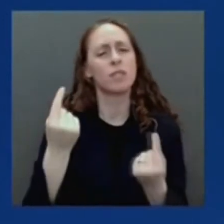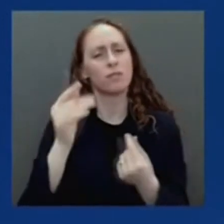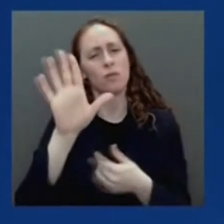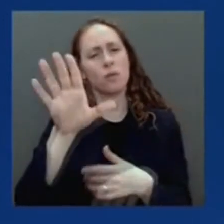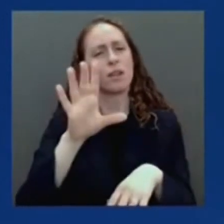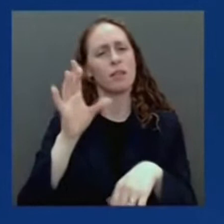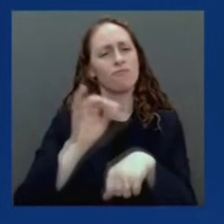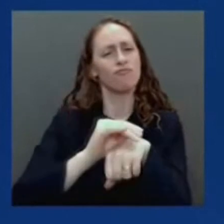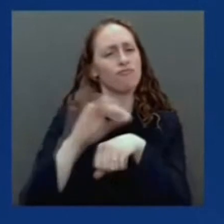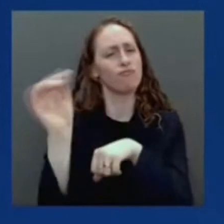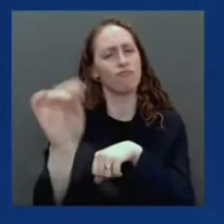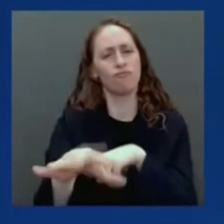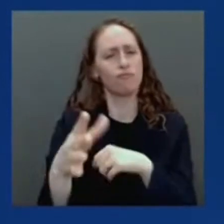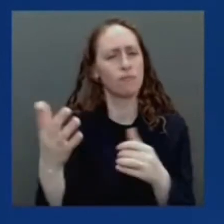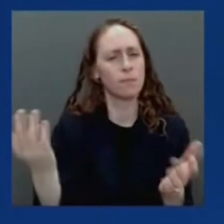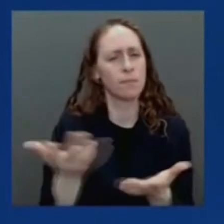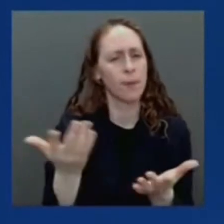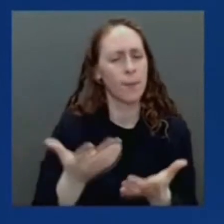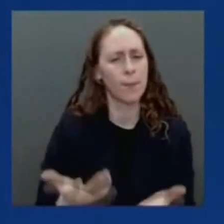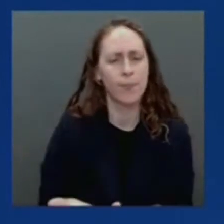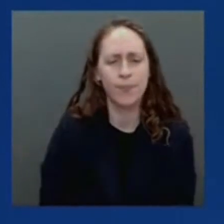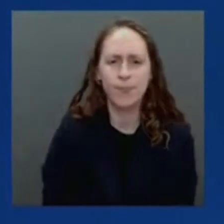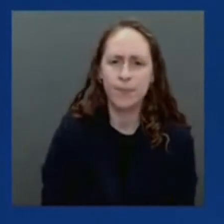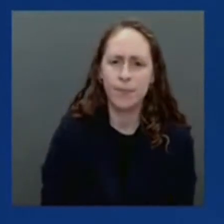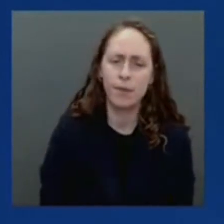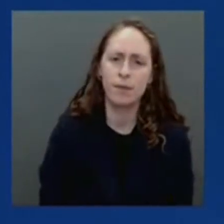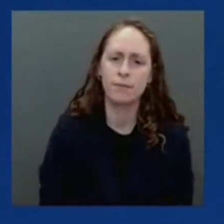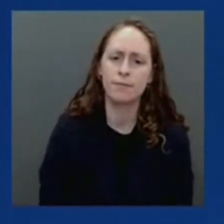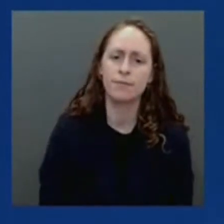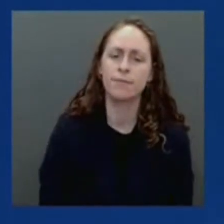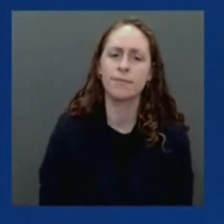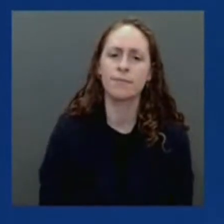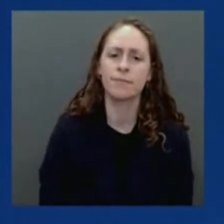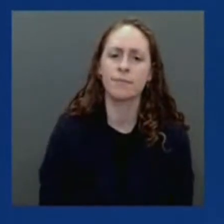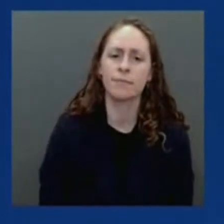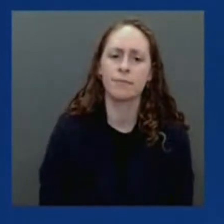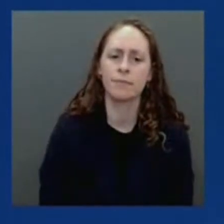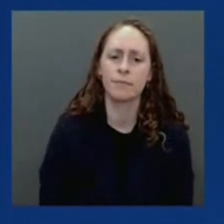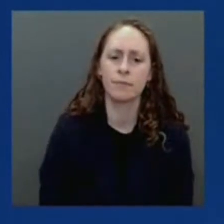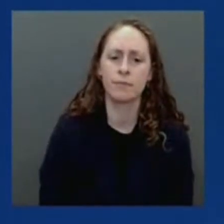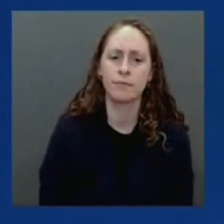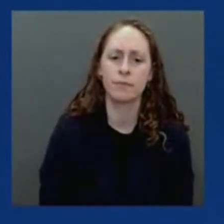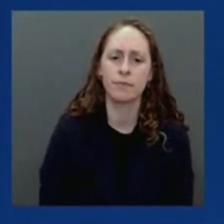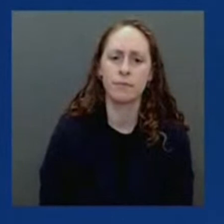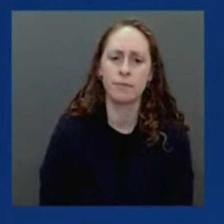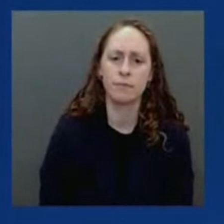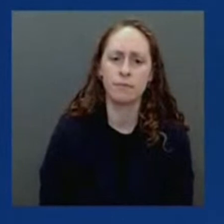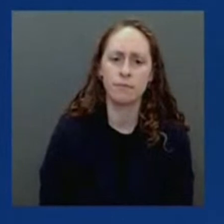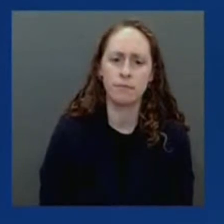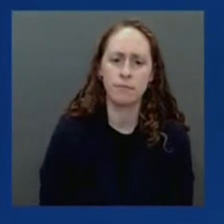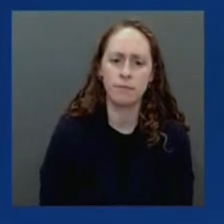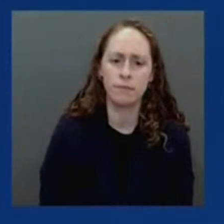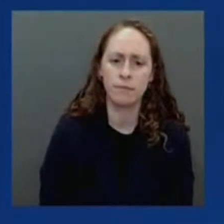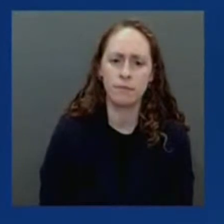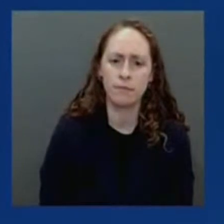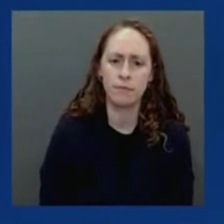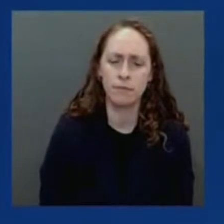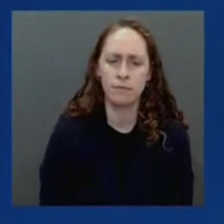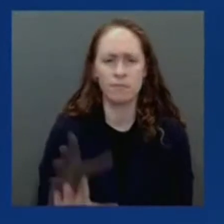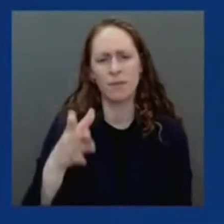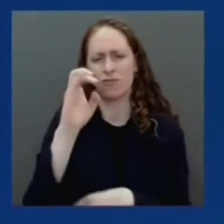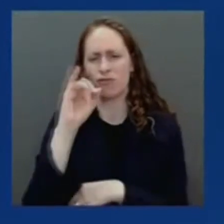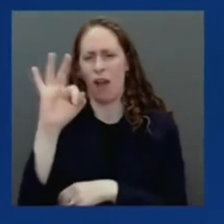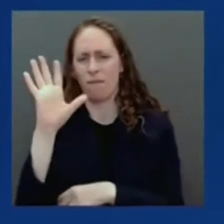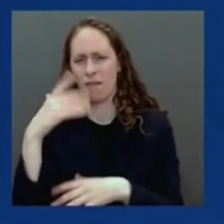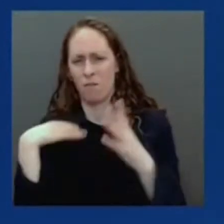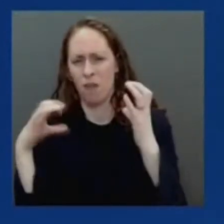gathering in groups? Jeff, this is Jeff. Why don't we just start with the baseline on where we are in the booster data? And that is that about